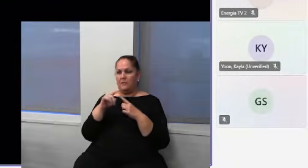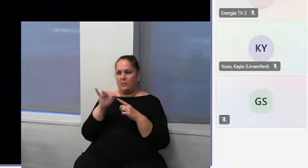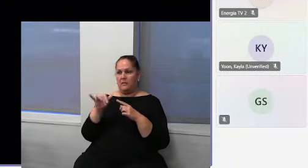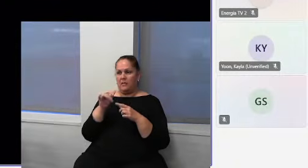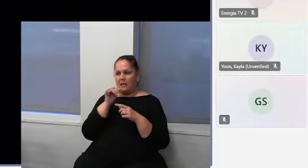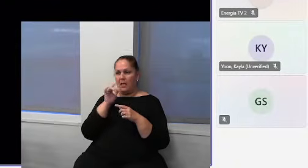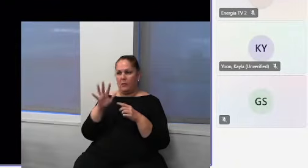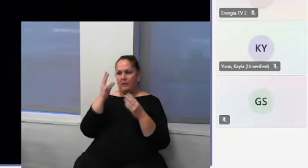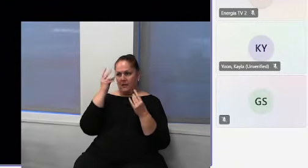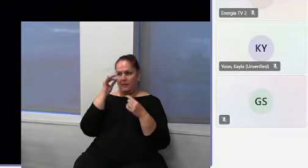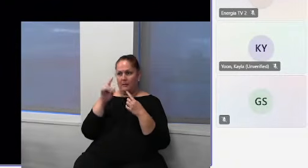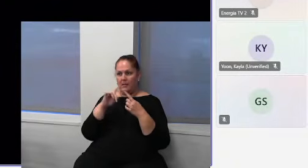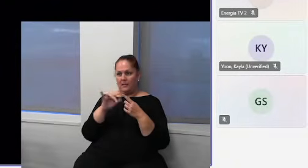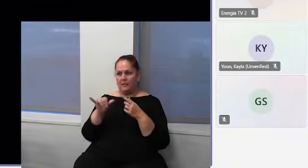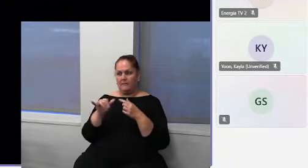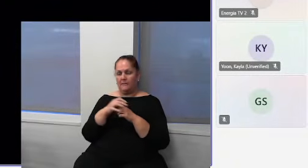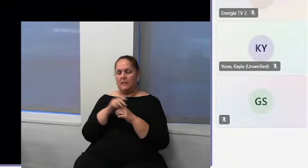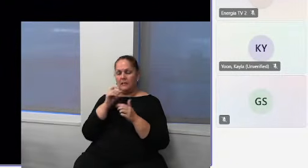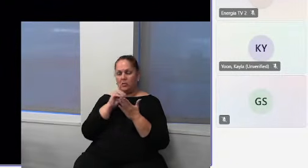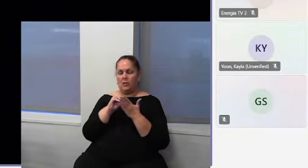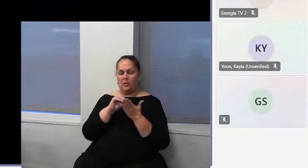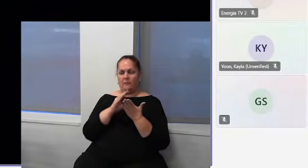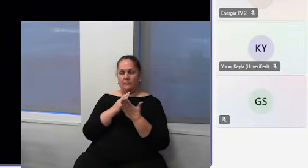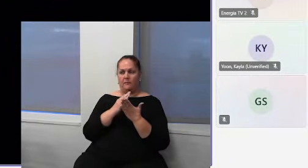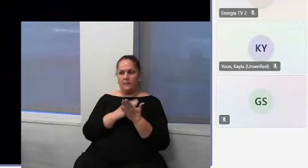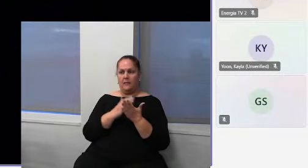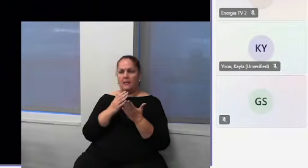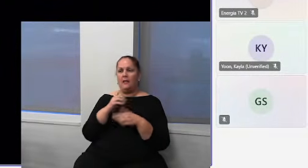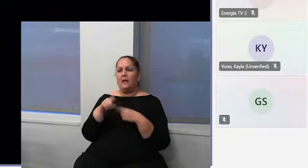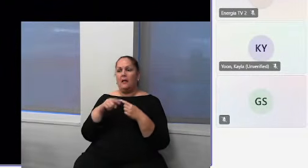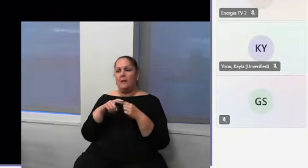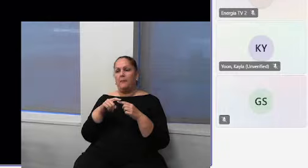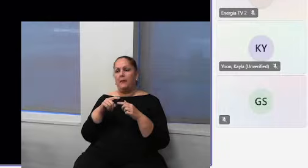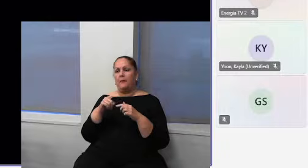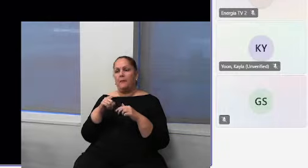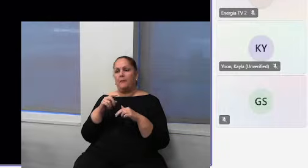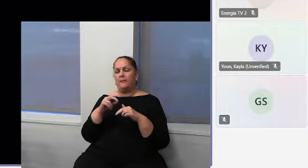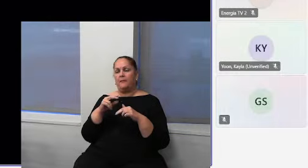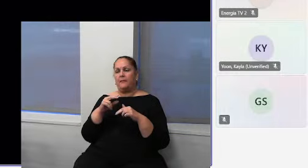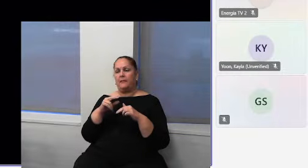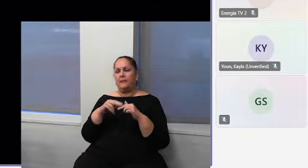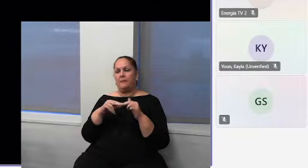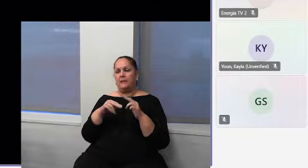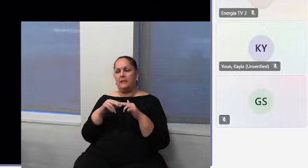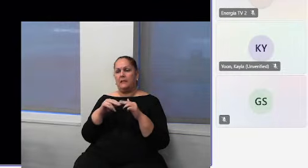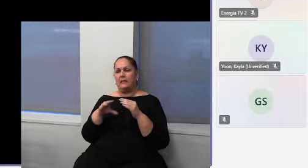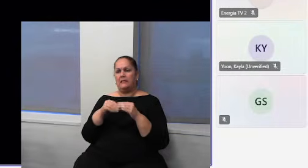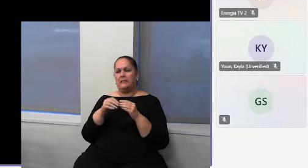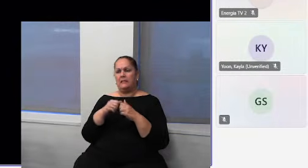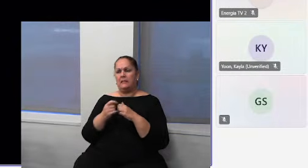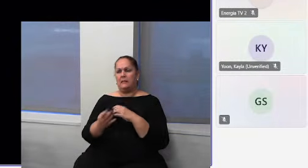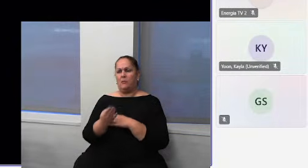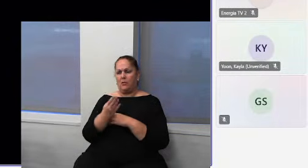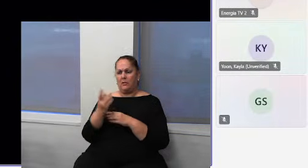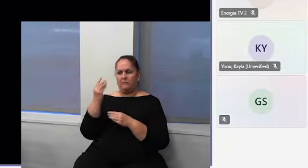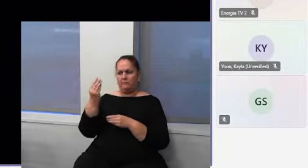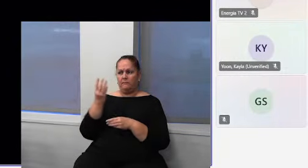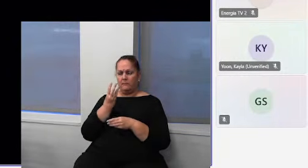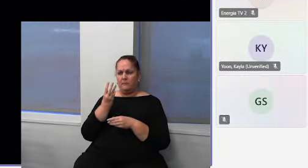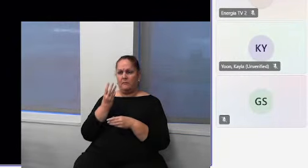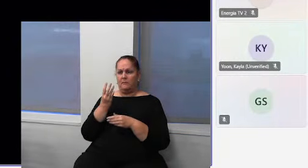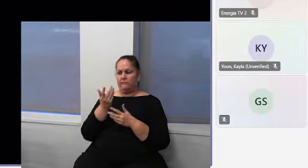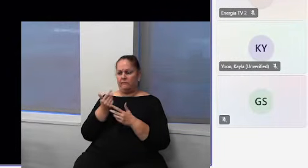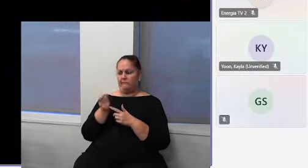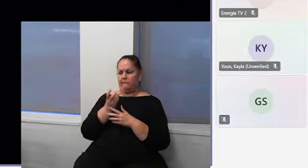attention on that, and I'll give that careful thought. So that's on my list. In terms of building access in the morning, what I'm